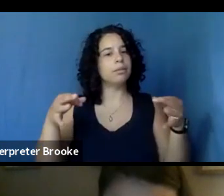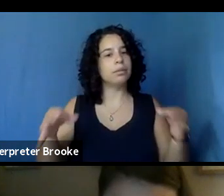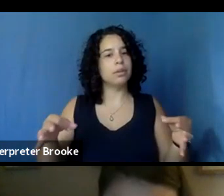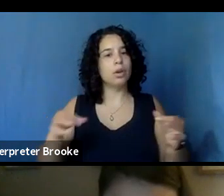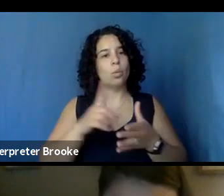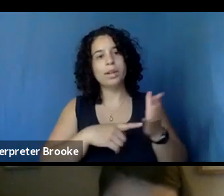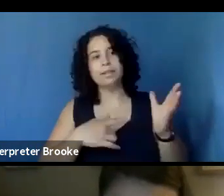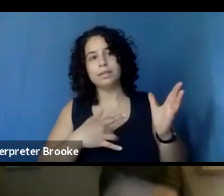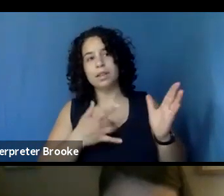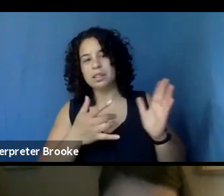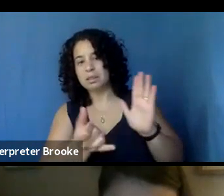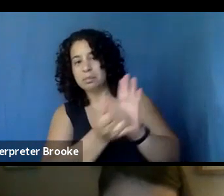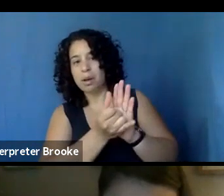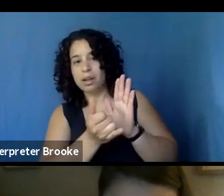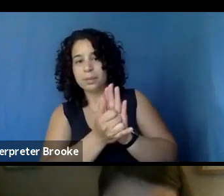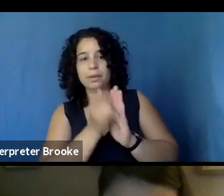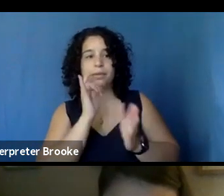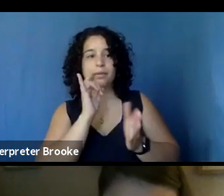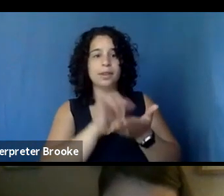in spaces